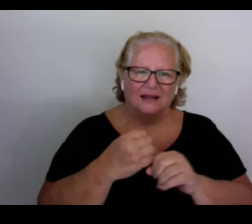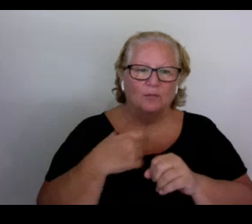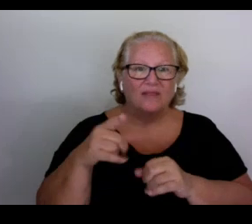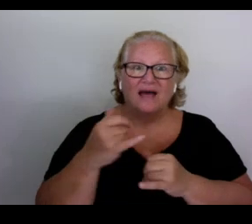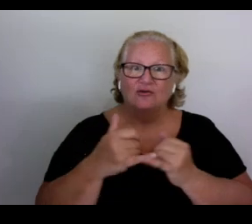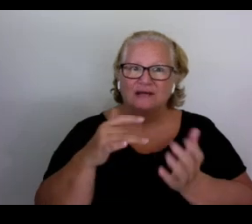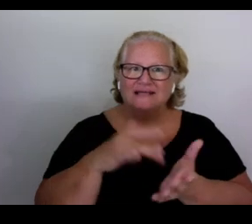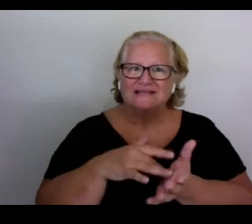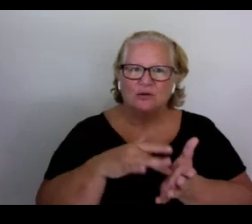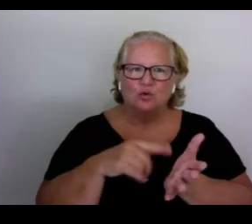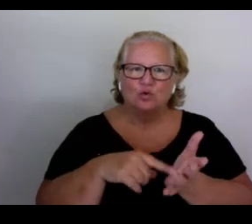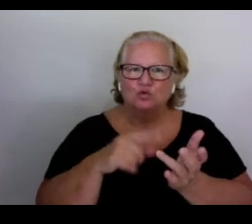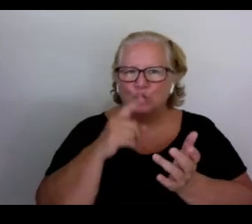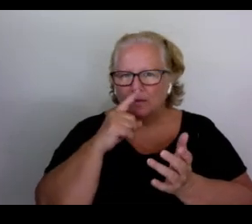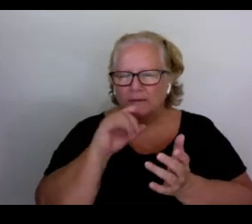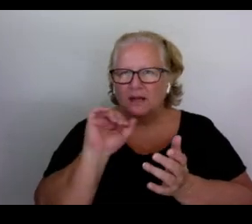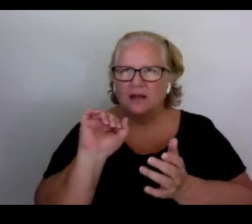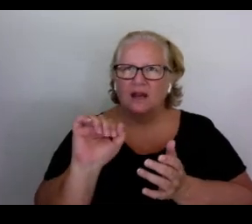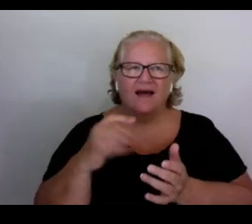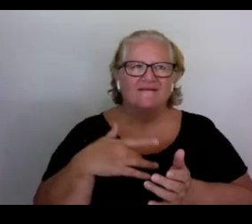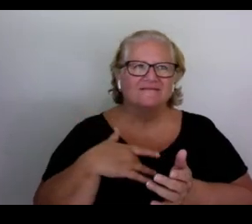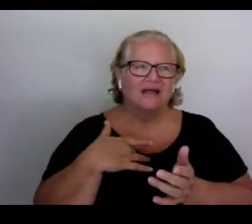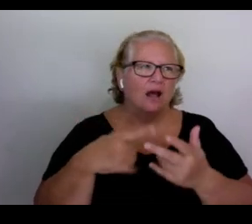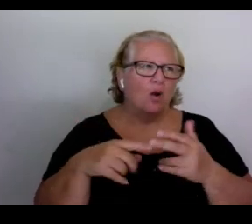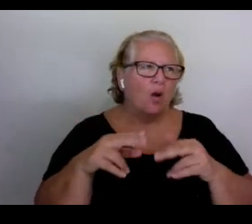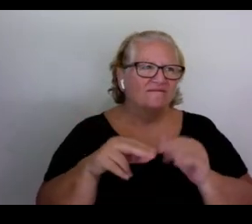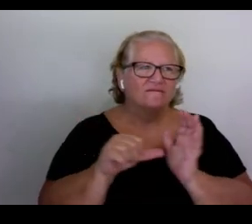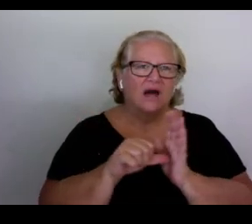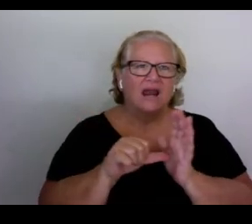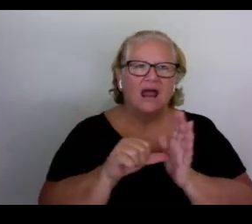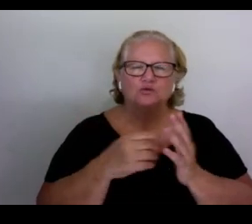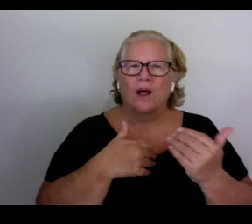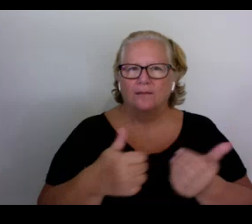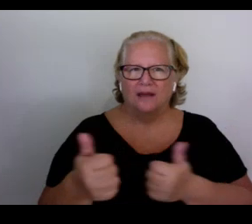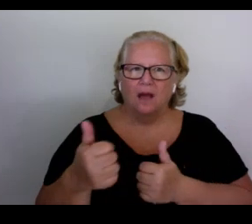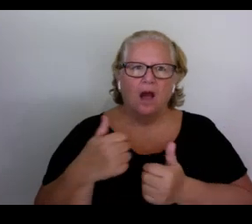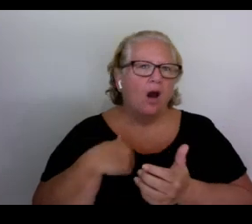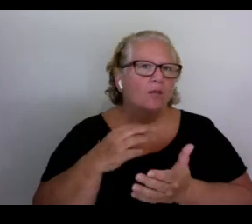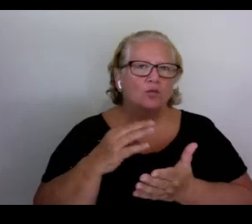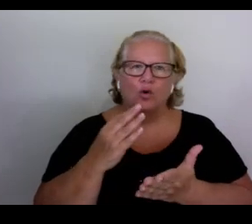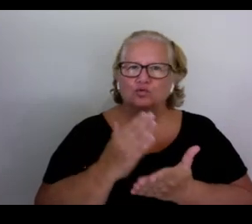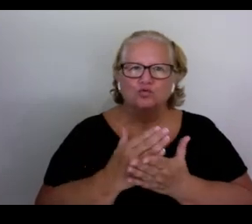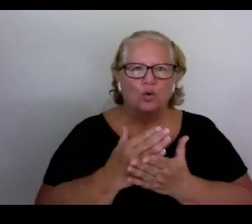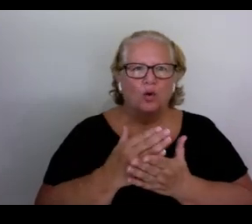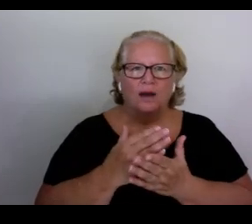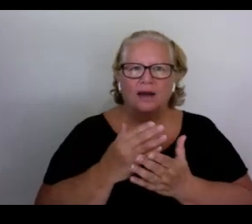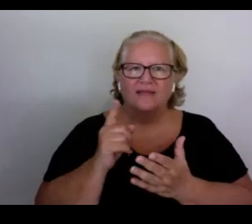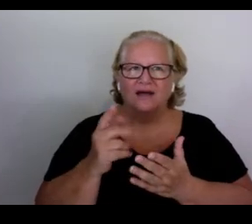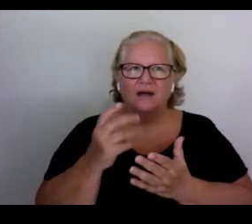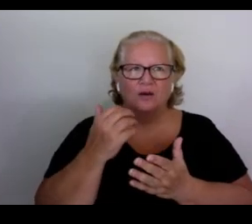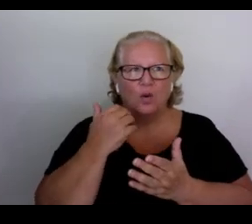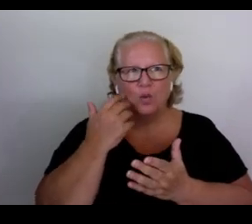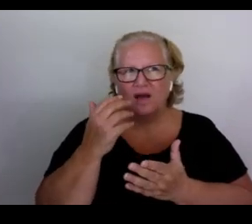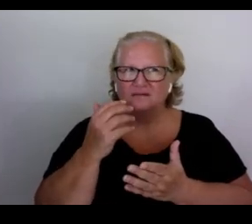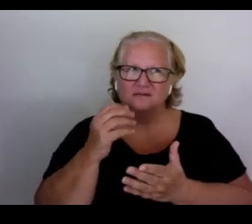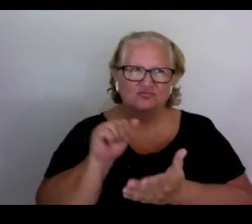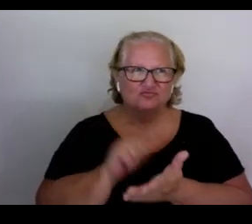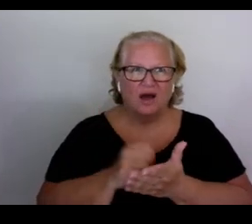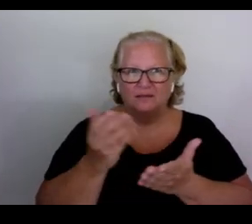central to people's sense of financial well-being. I'm not sure it's always in proportion to its true